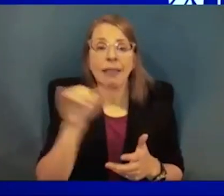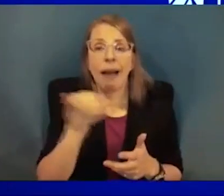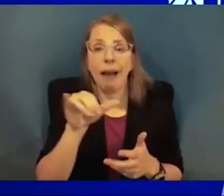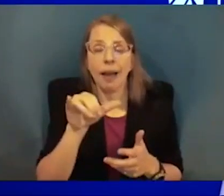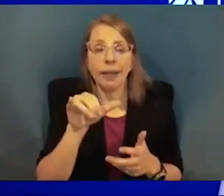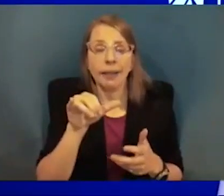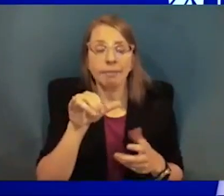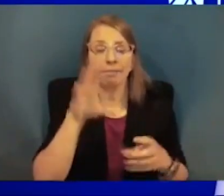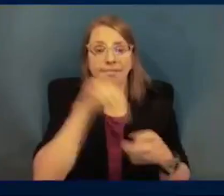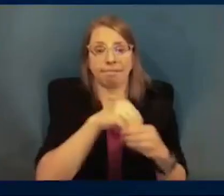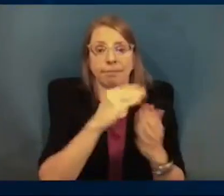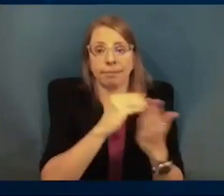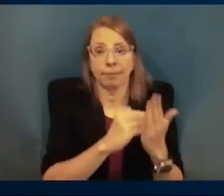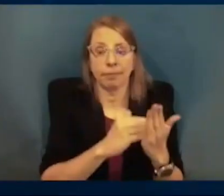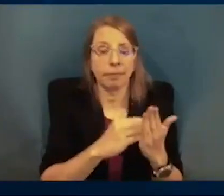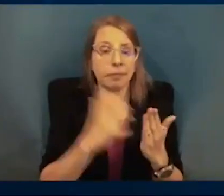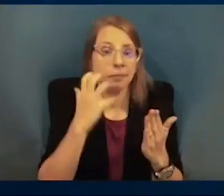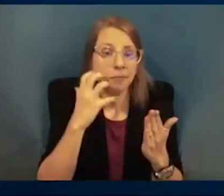and lung disease.